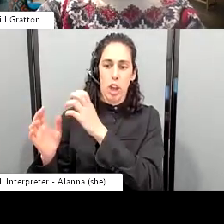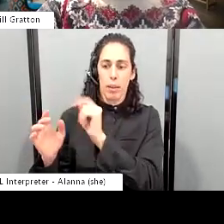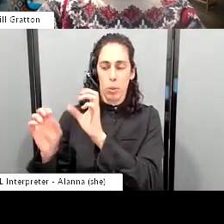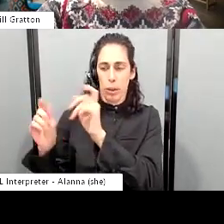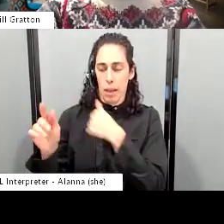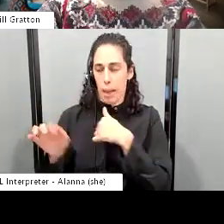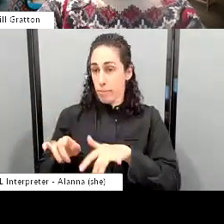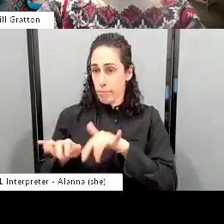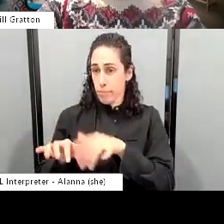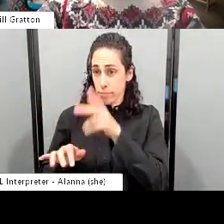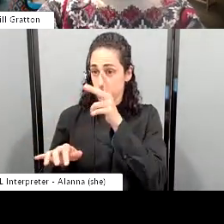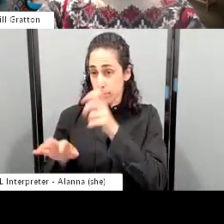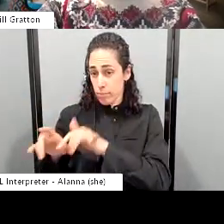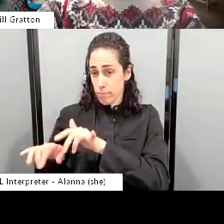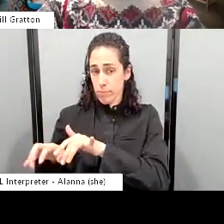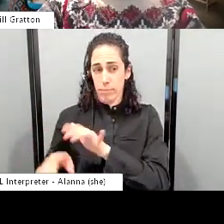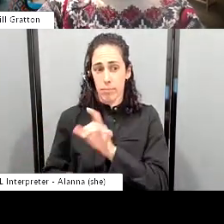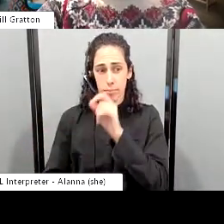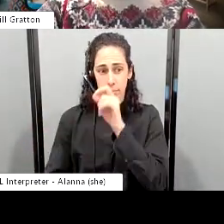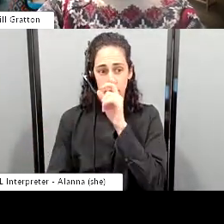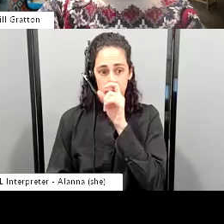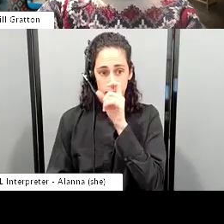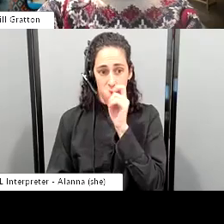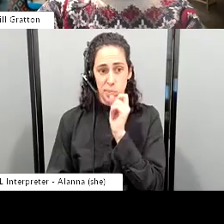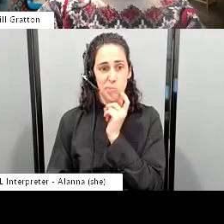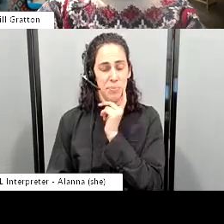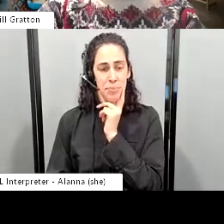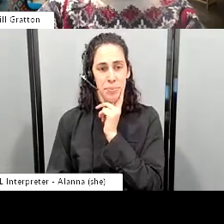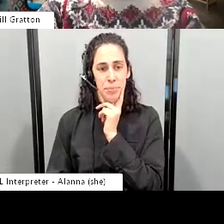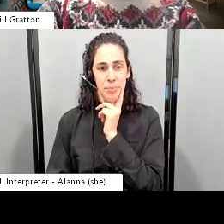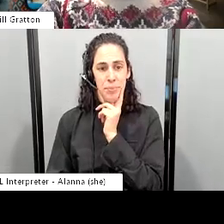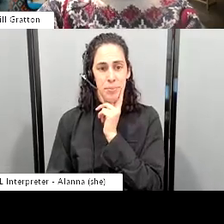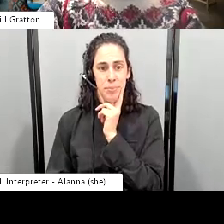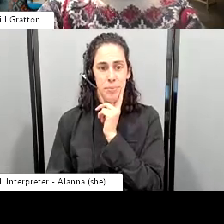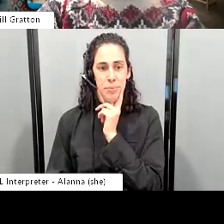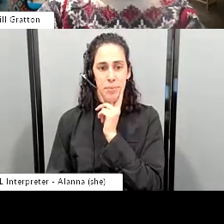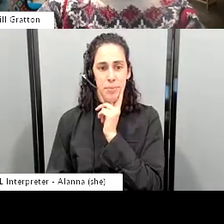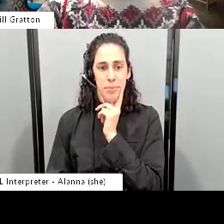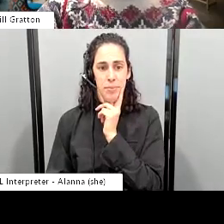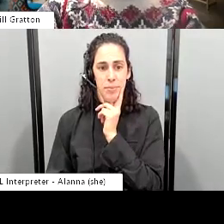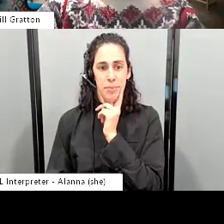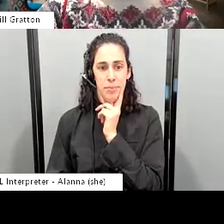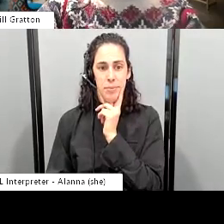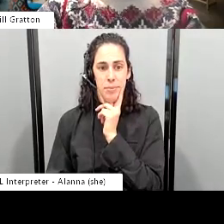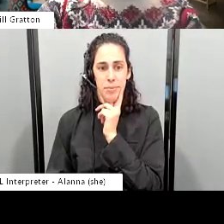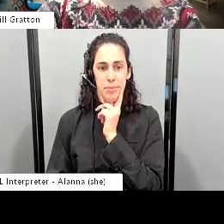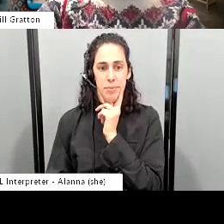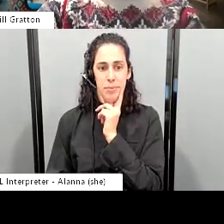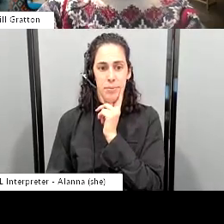to tell a boss to deal with bully who often loudly